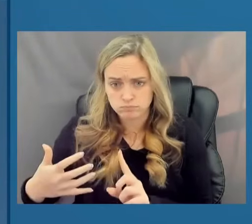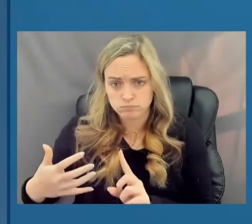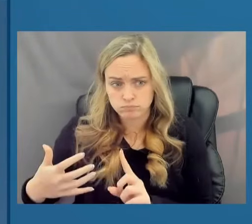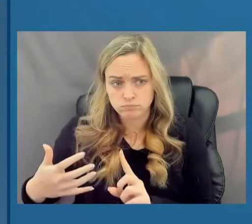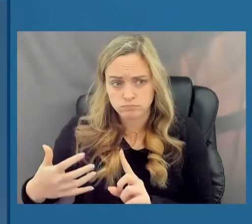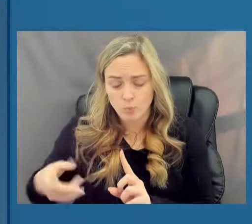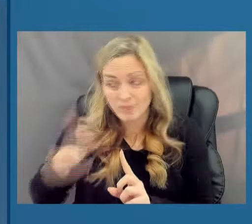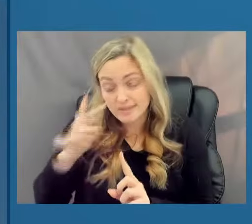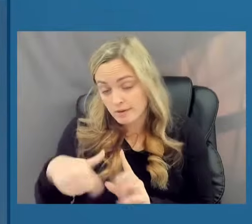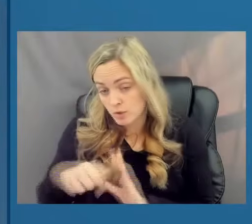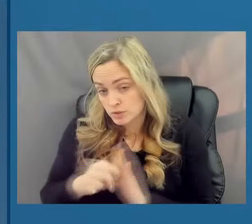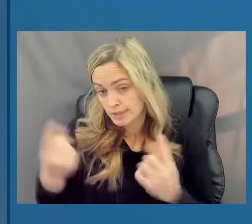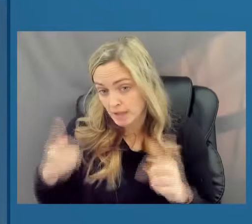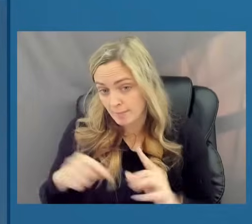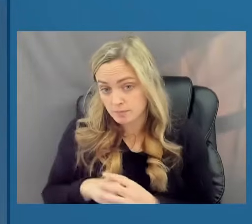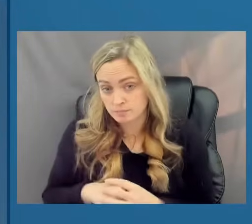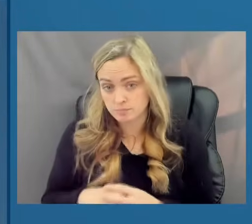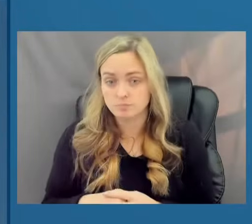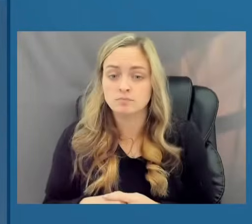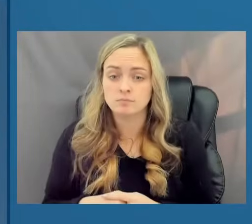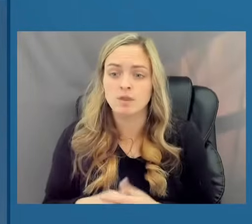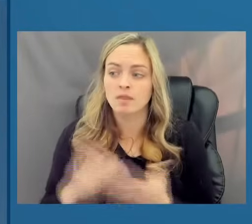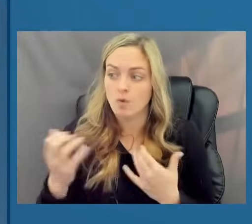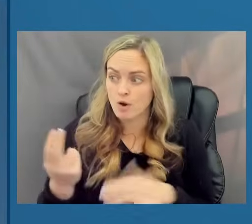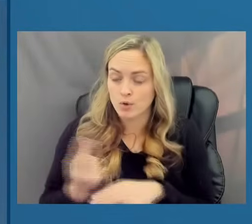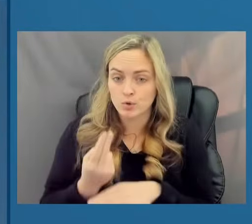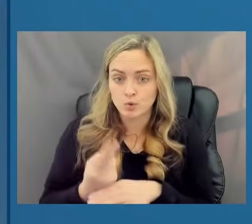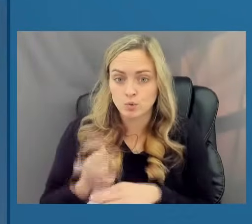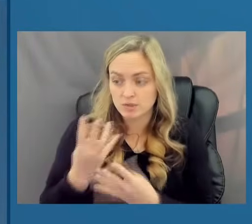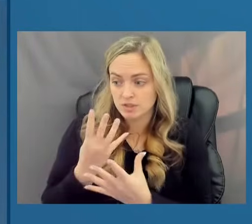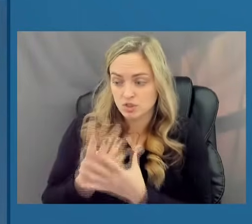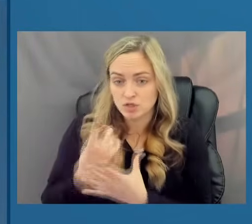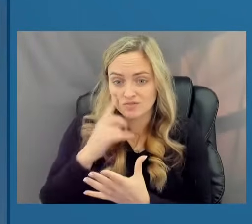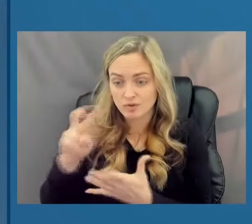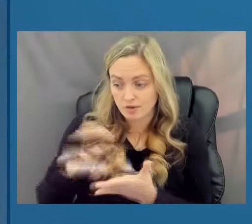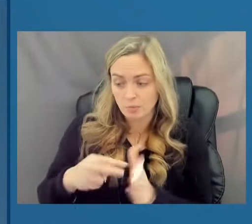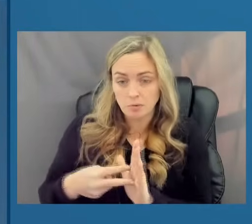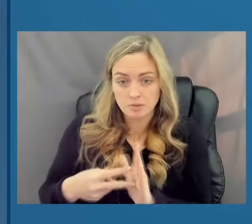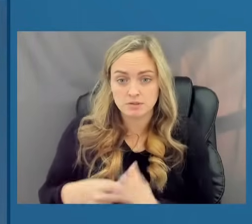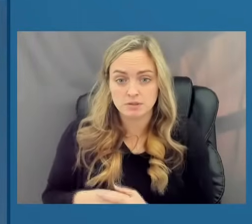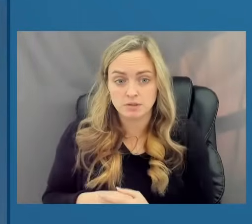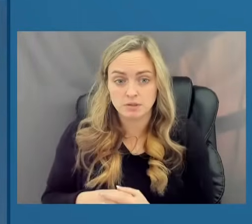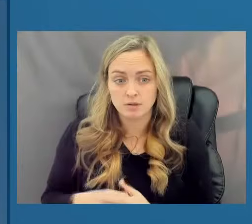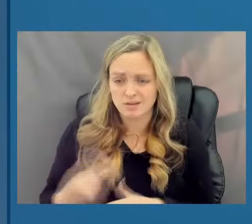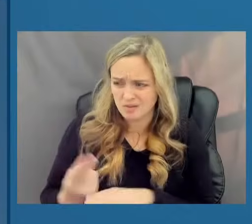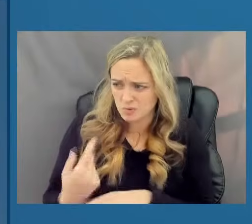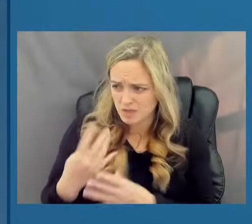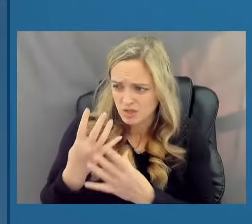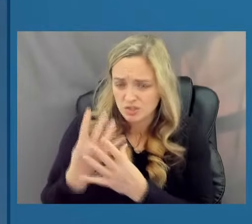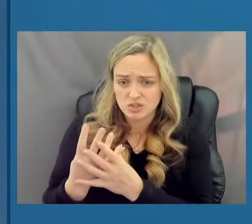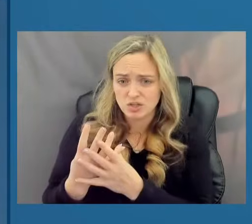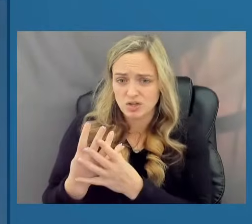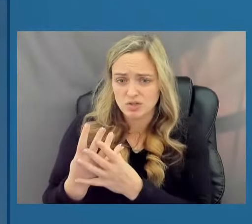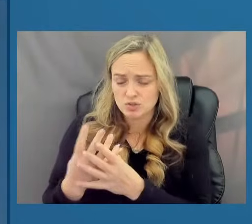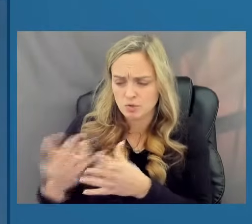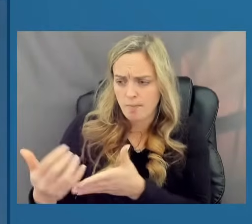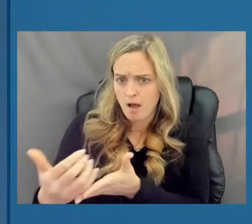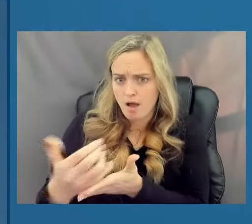other states. And they want to use the jails for that purpose. They use our jails to round up